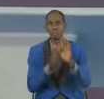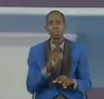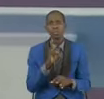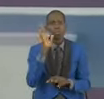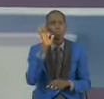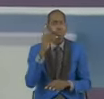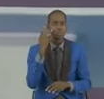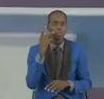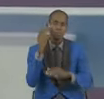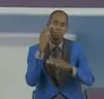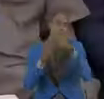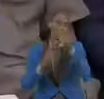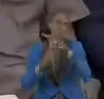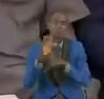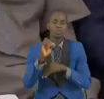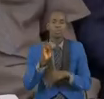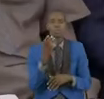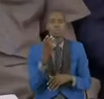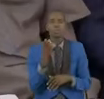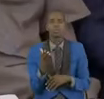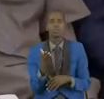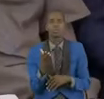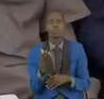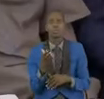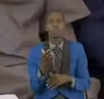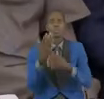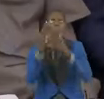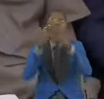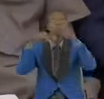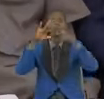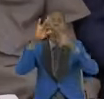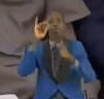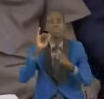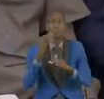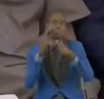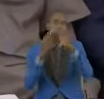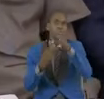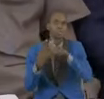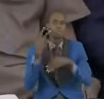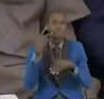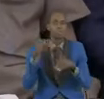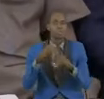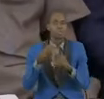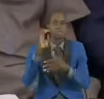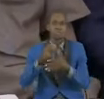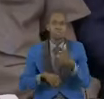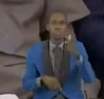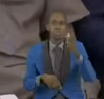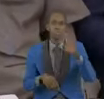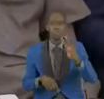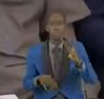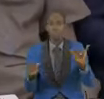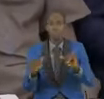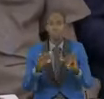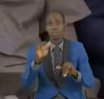there. Heavenly vision. Chapter 26, and I'm reading from verse 19. Acts